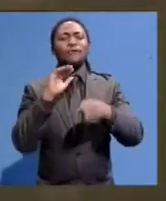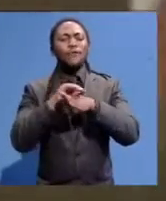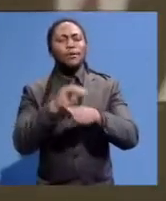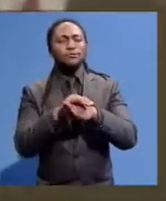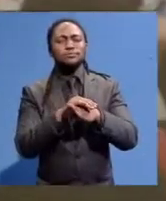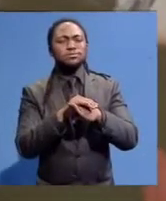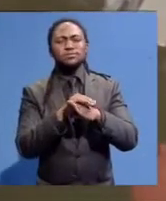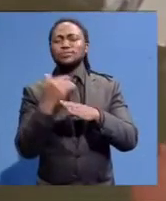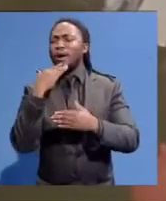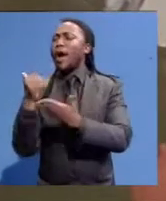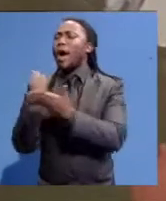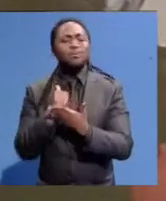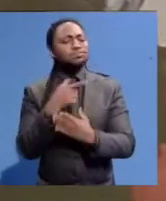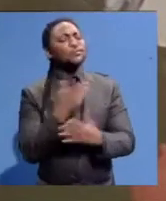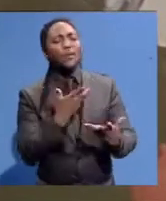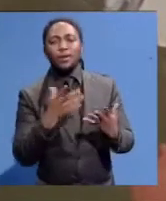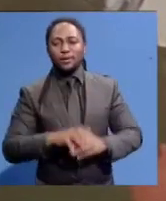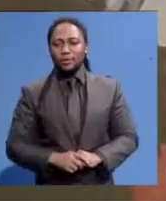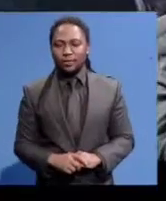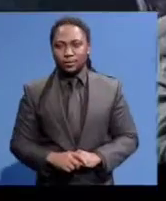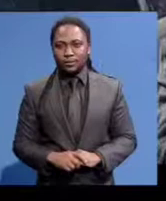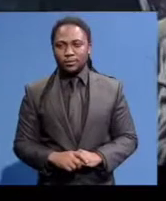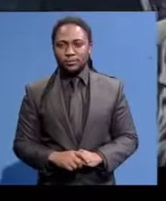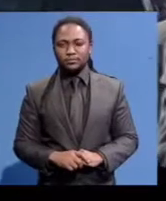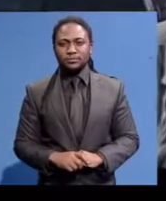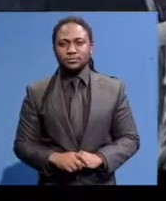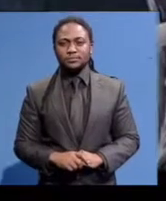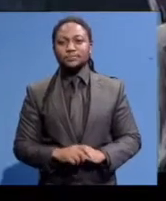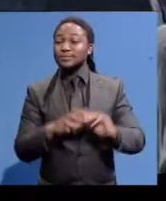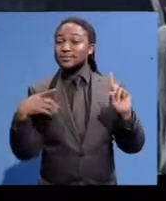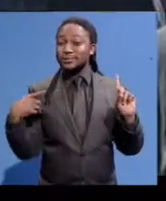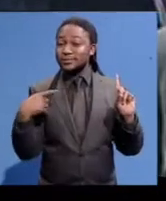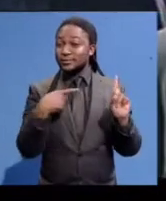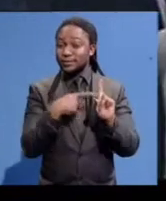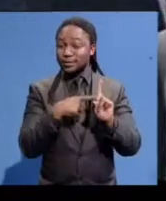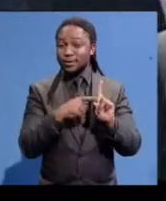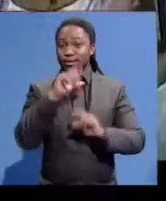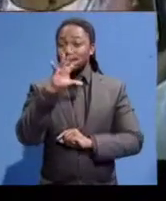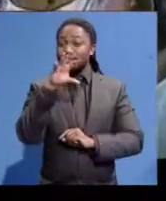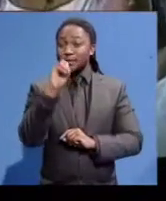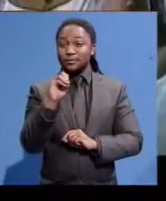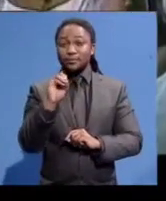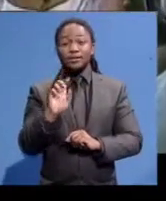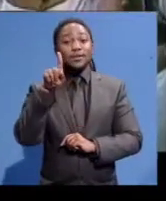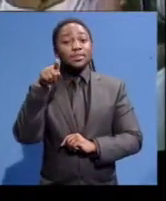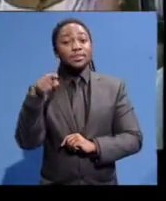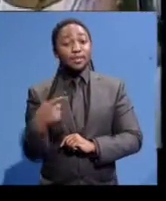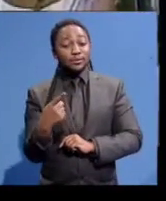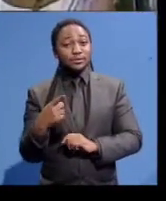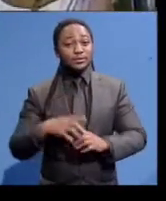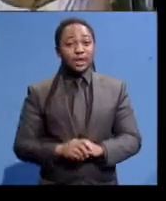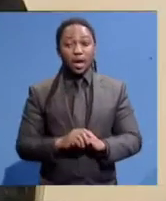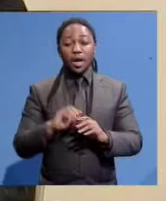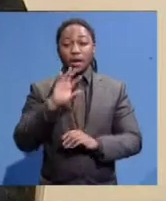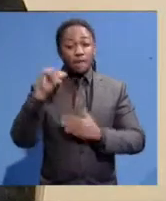whether they could help. Toe vertel my dat iemand 5.000 rand geskenk het vir elke